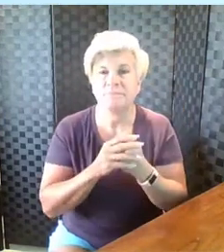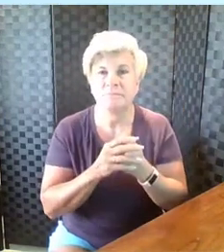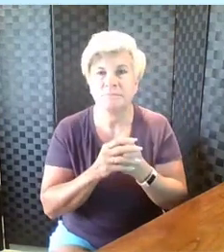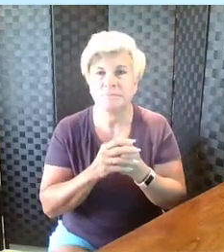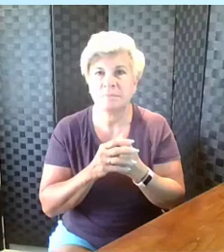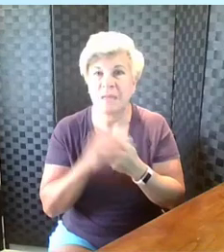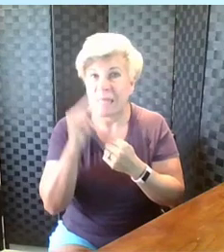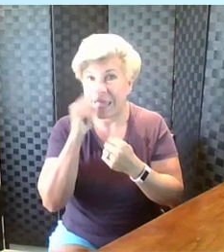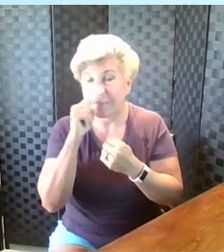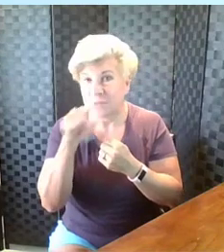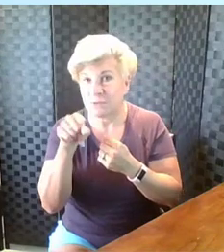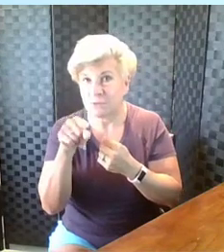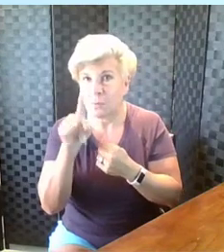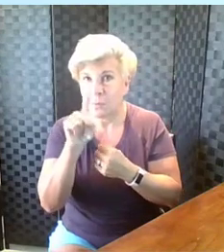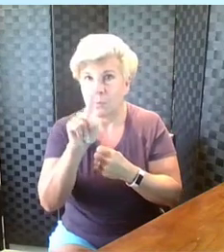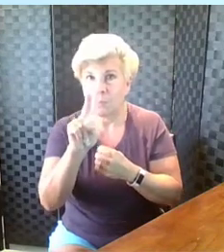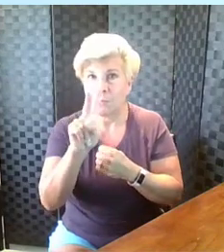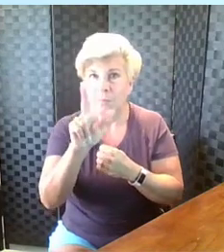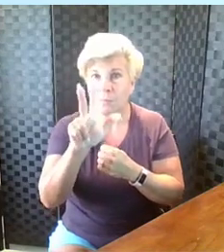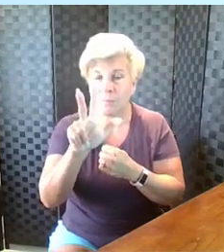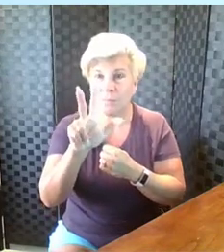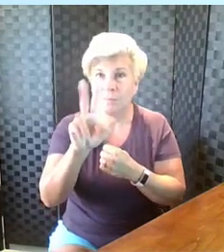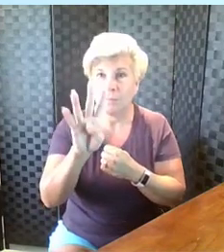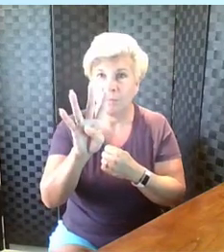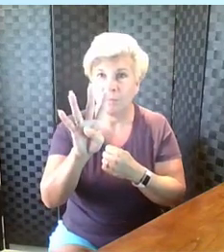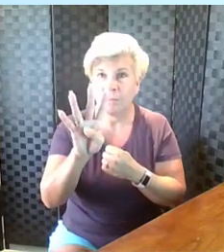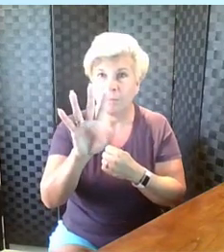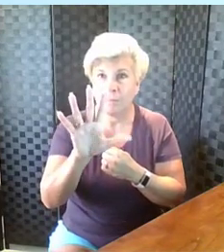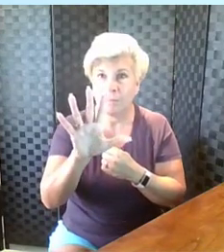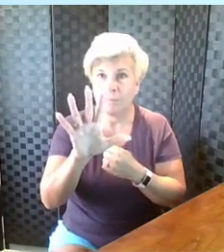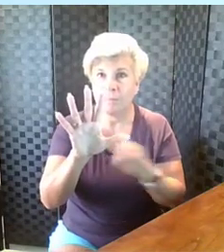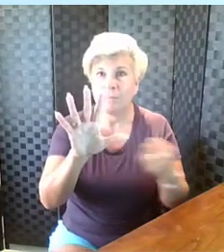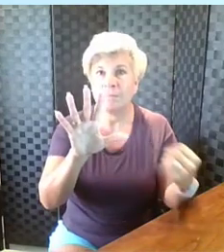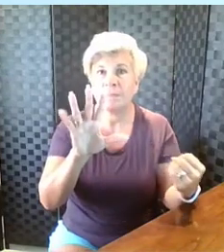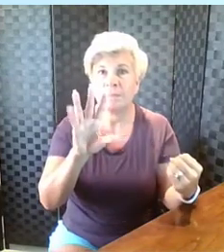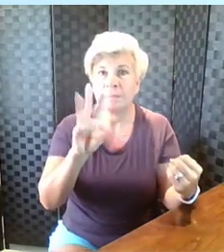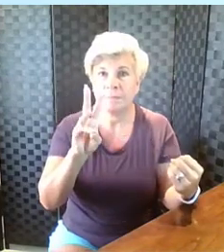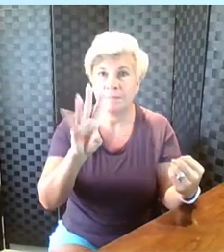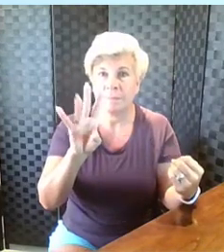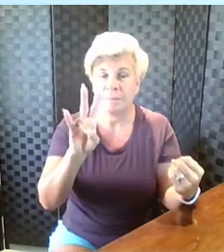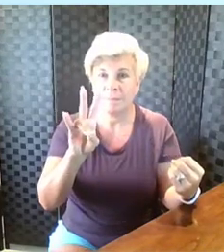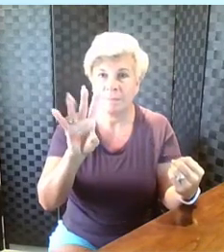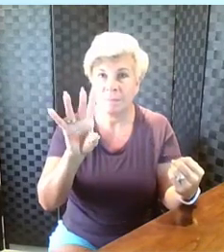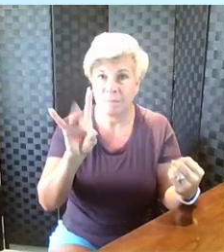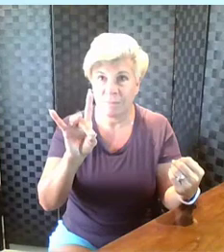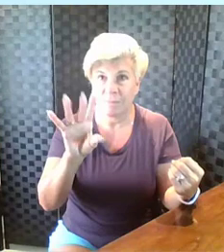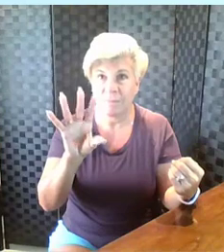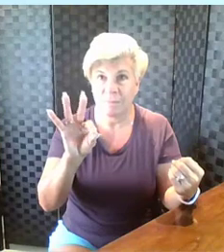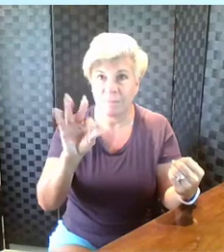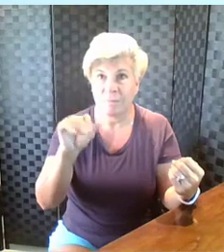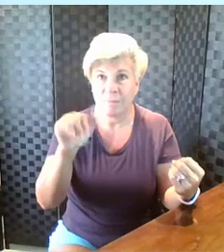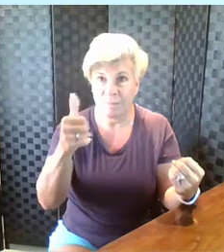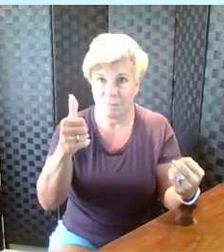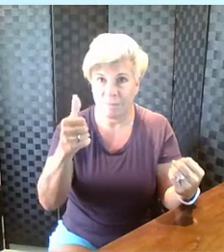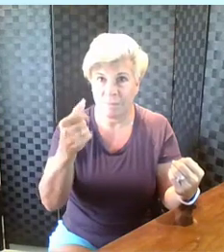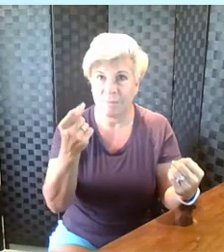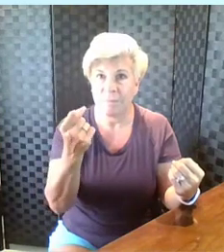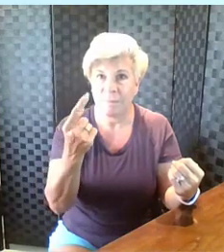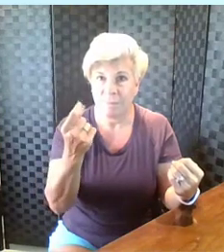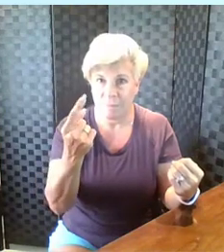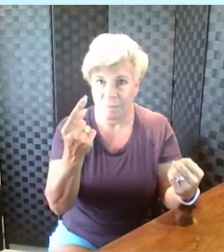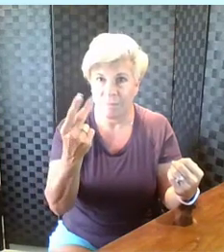try the hamsters on the wheel. 1, 2, 3, 4, 5, 6, 7, 8, 9,